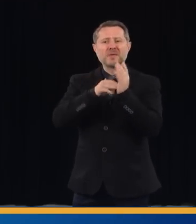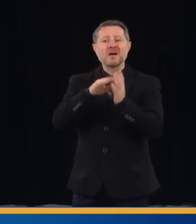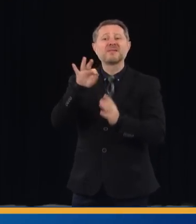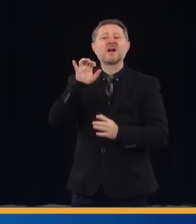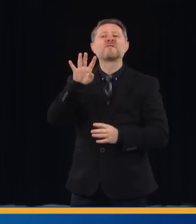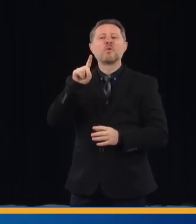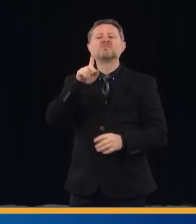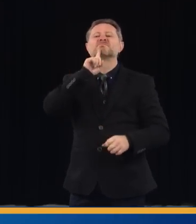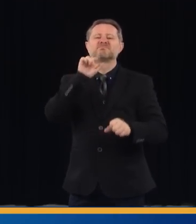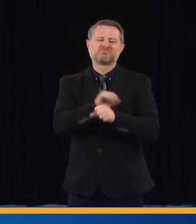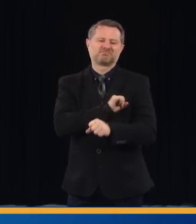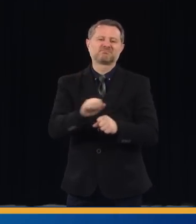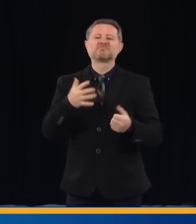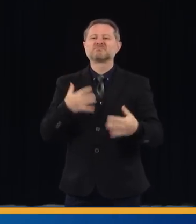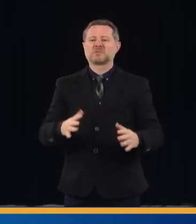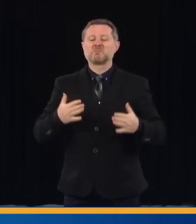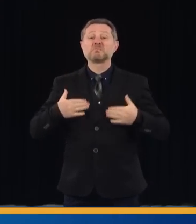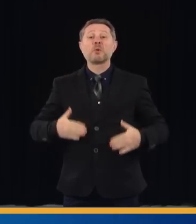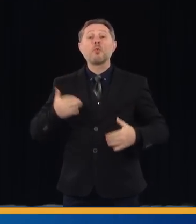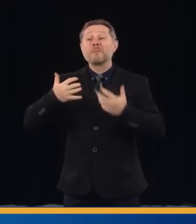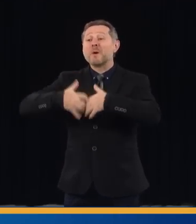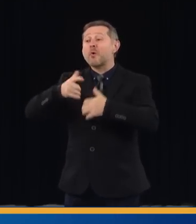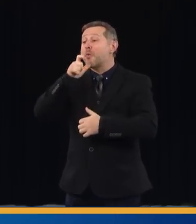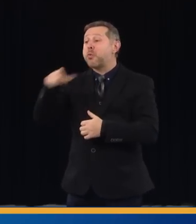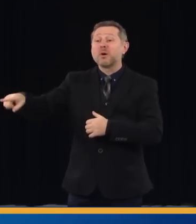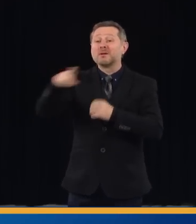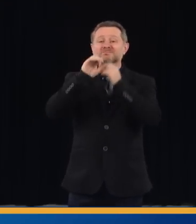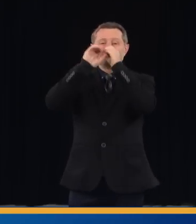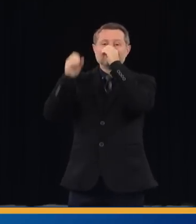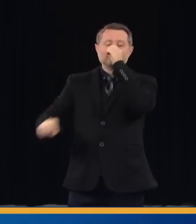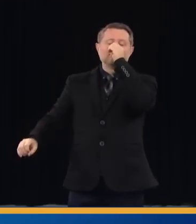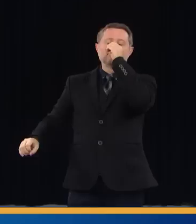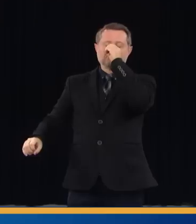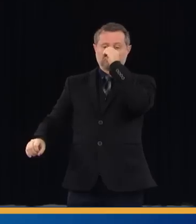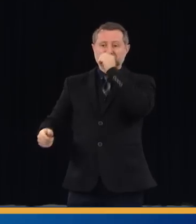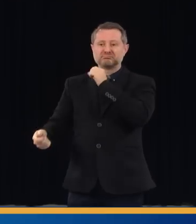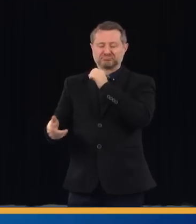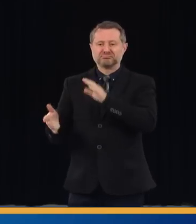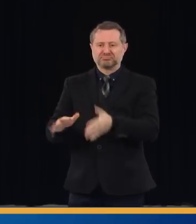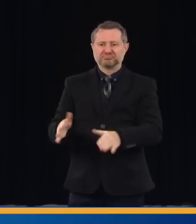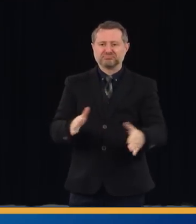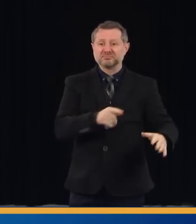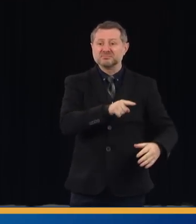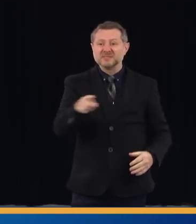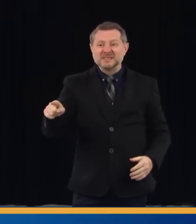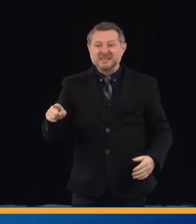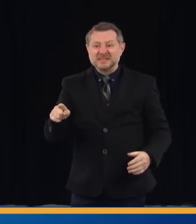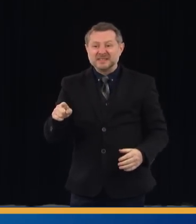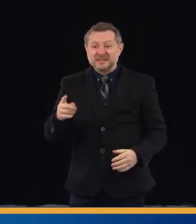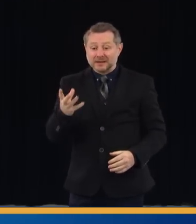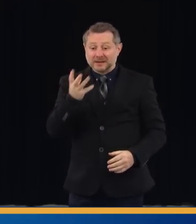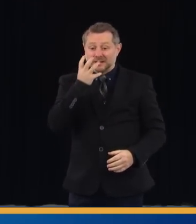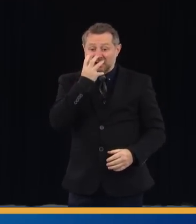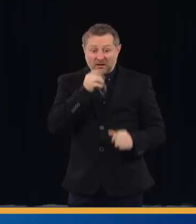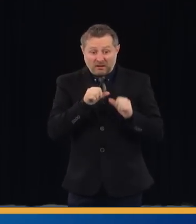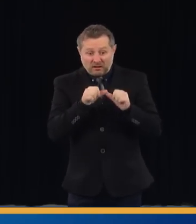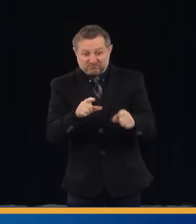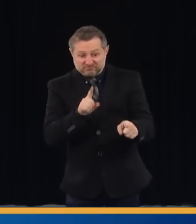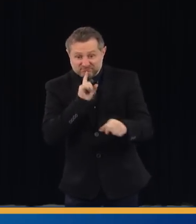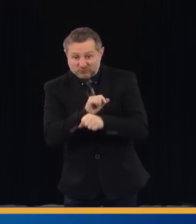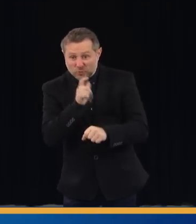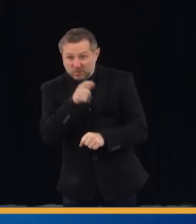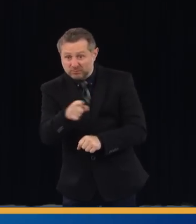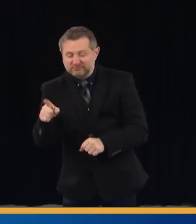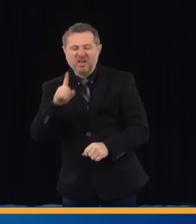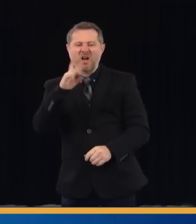ventilators for a period of time. If you go on a ventilator, there's roughly only a 20% chance that you will